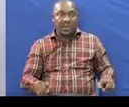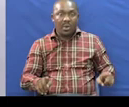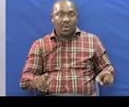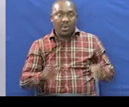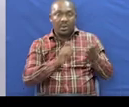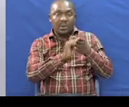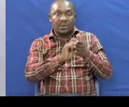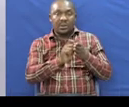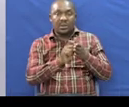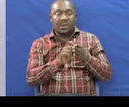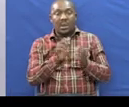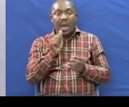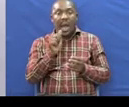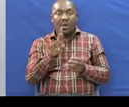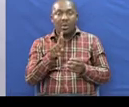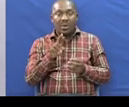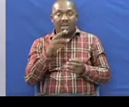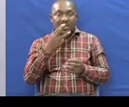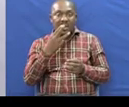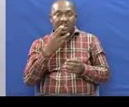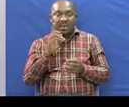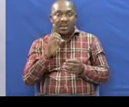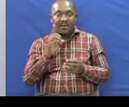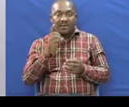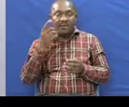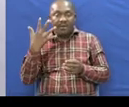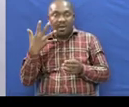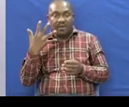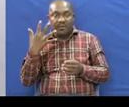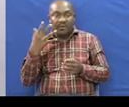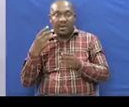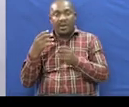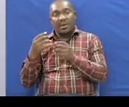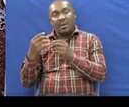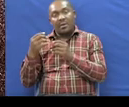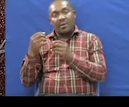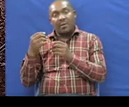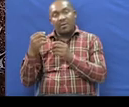was, for copper, it is supposed to be argon